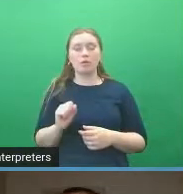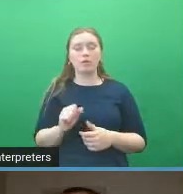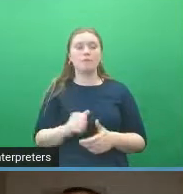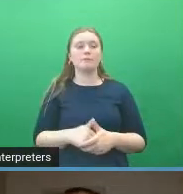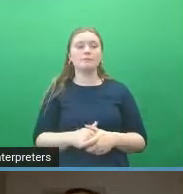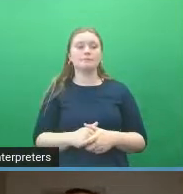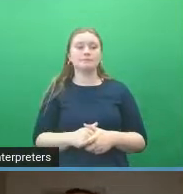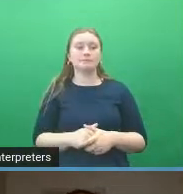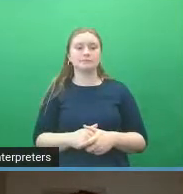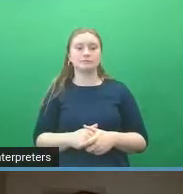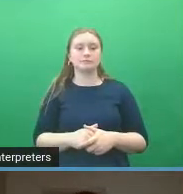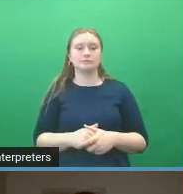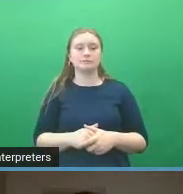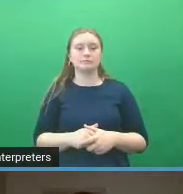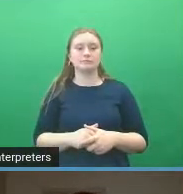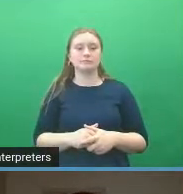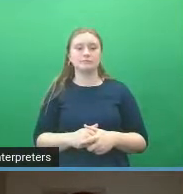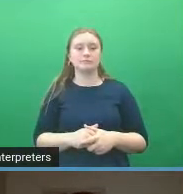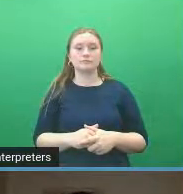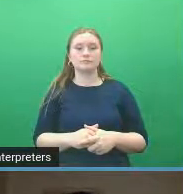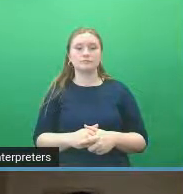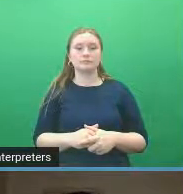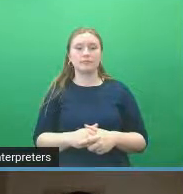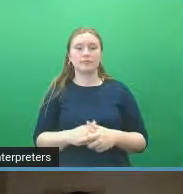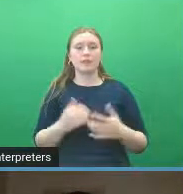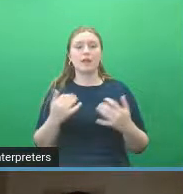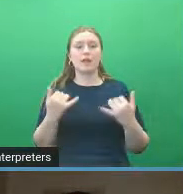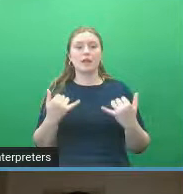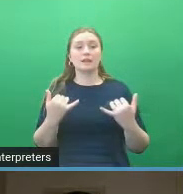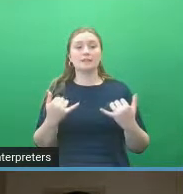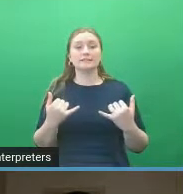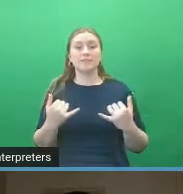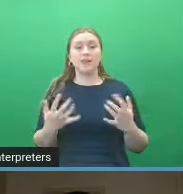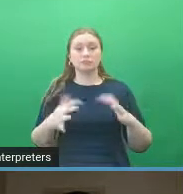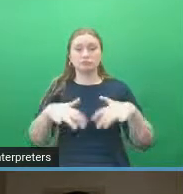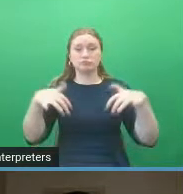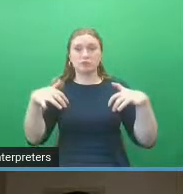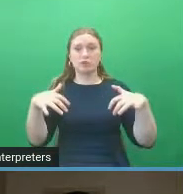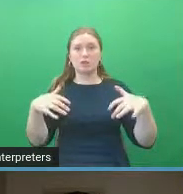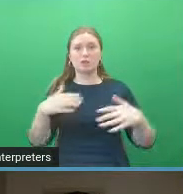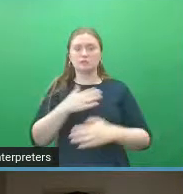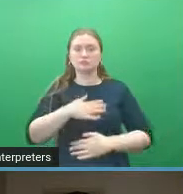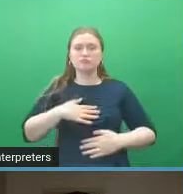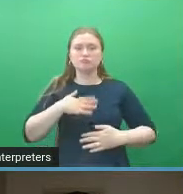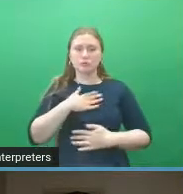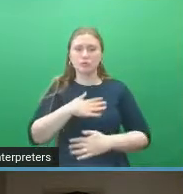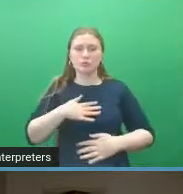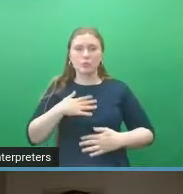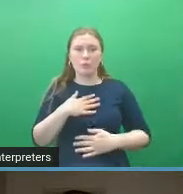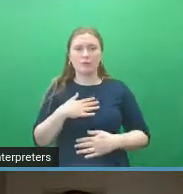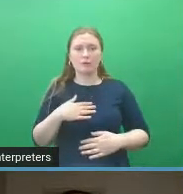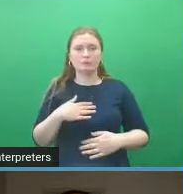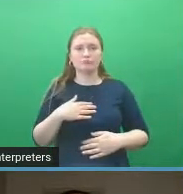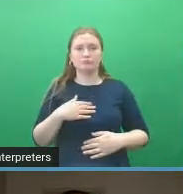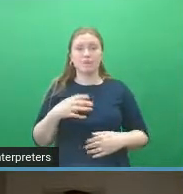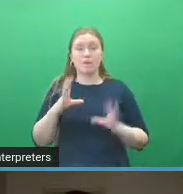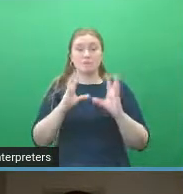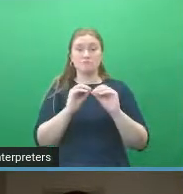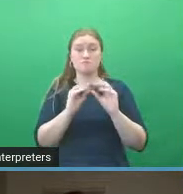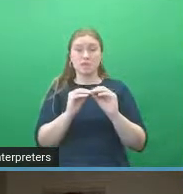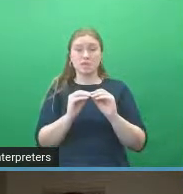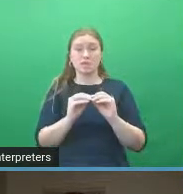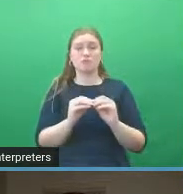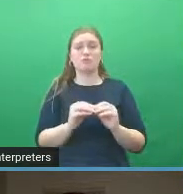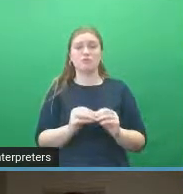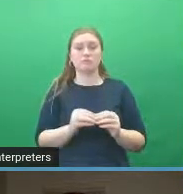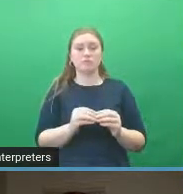speed networking, and more. And the attendees liked it. They said this conference was organized and happened